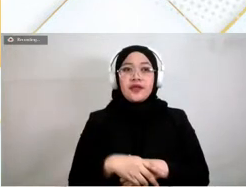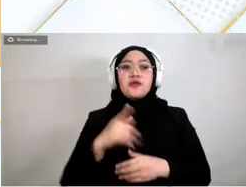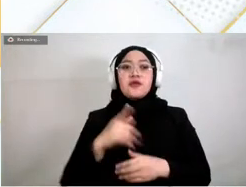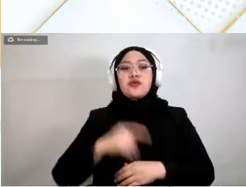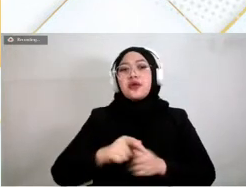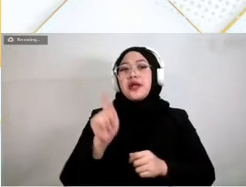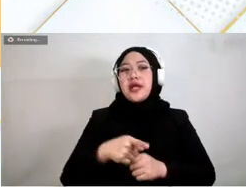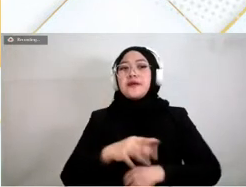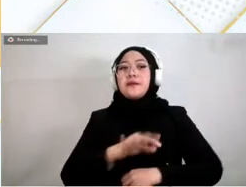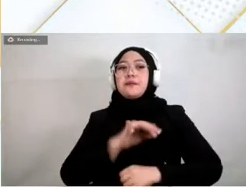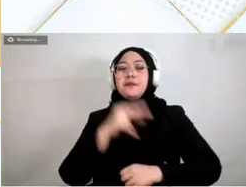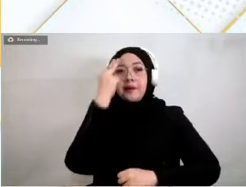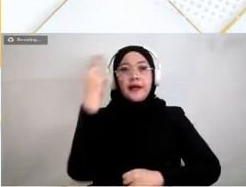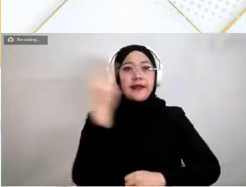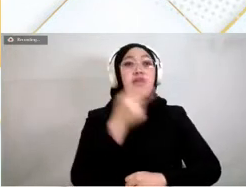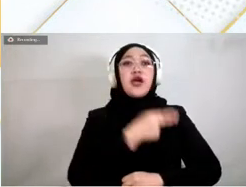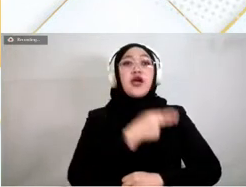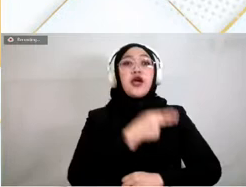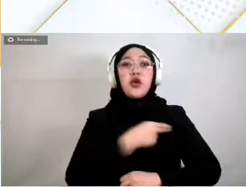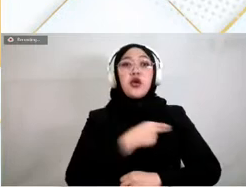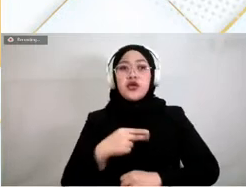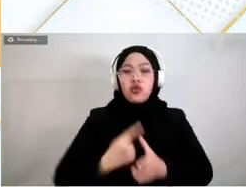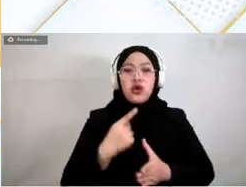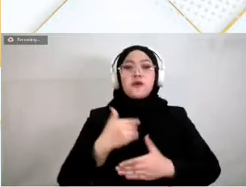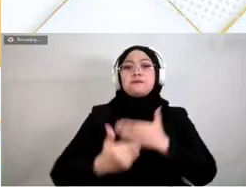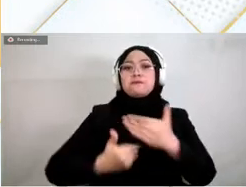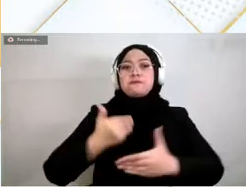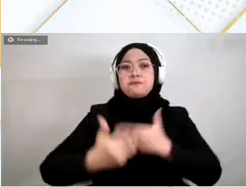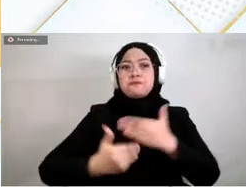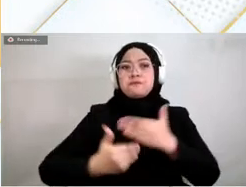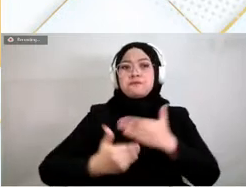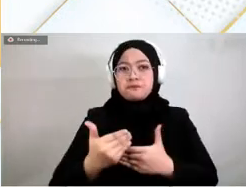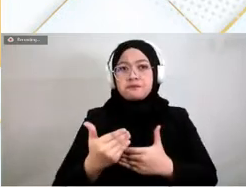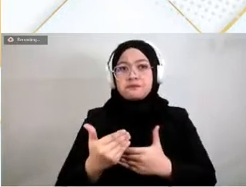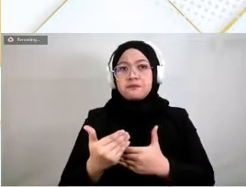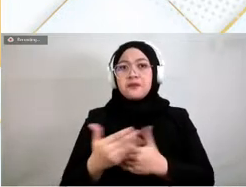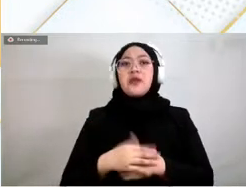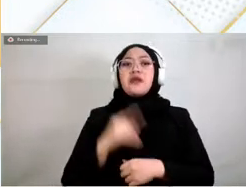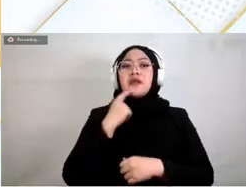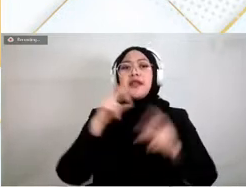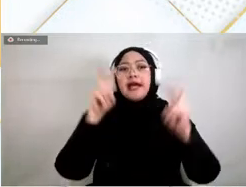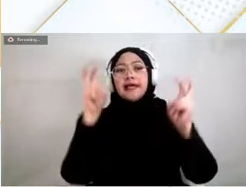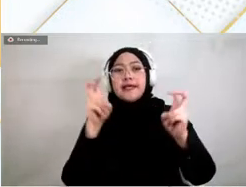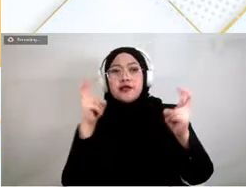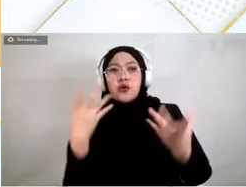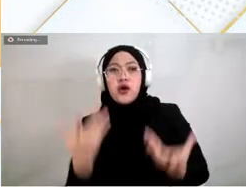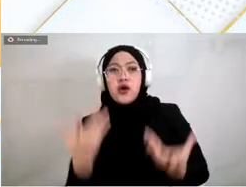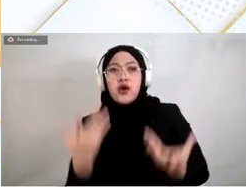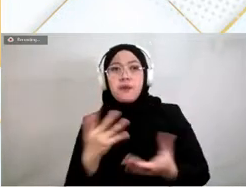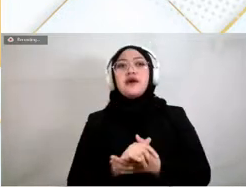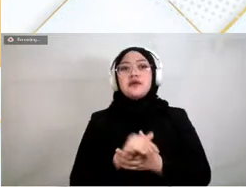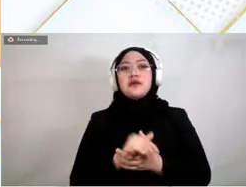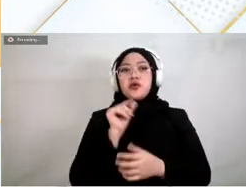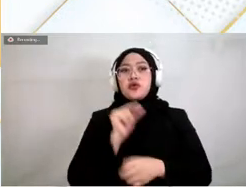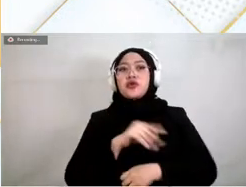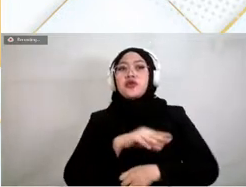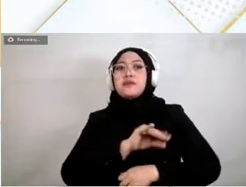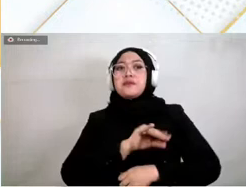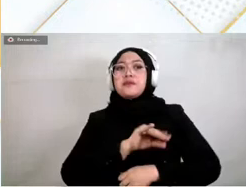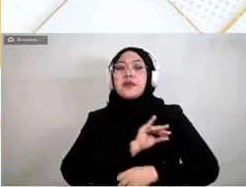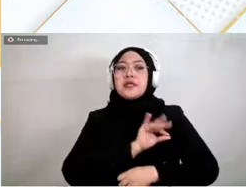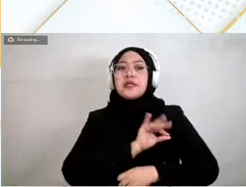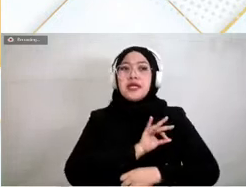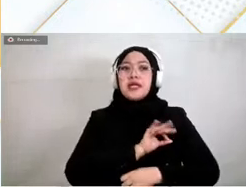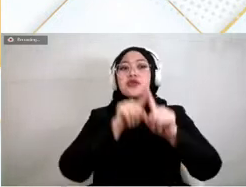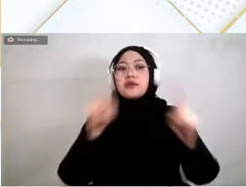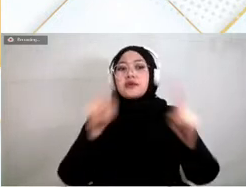the government of Indonesia, one of which is with the issuance of presidential instruction number